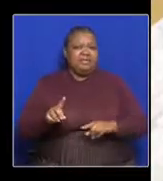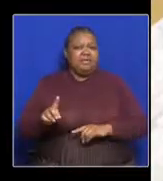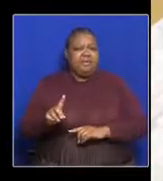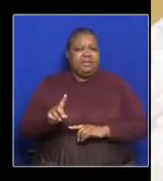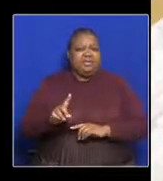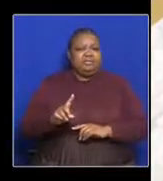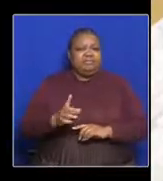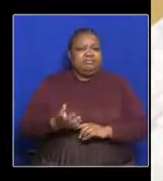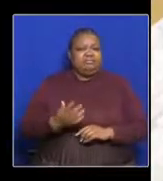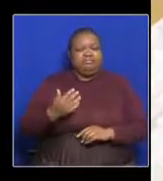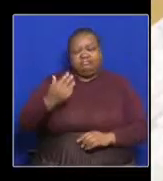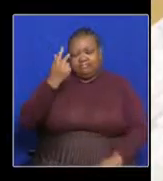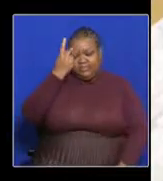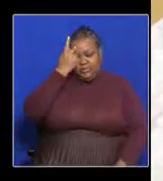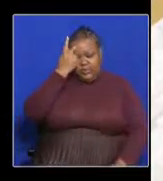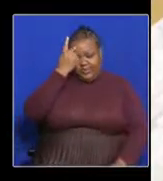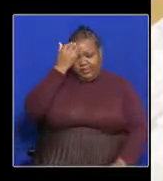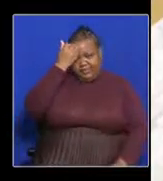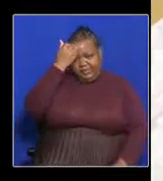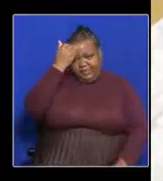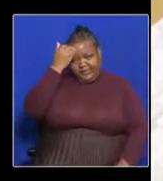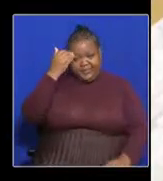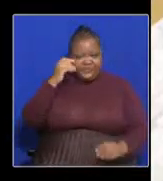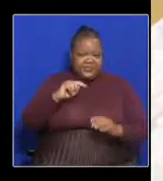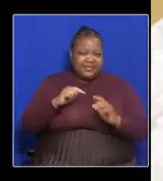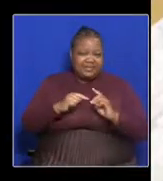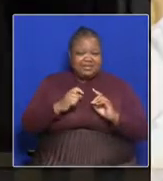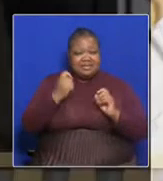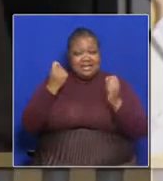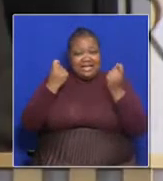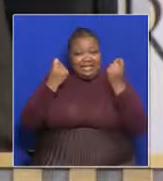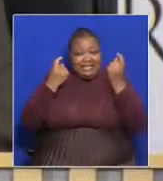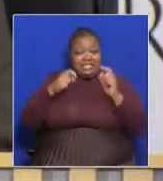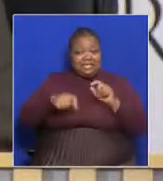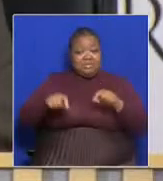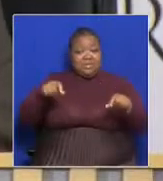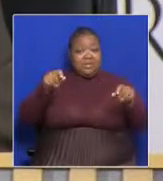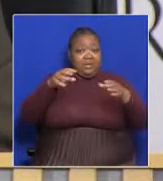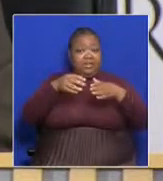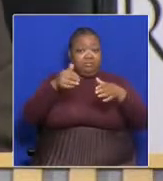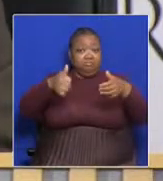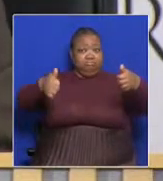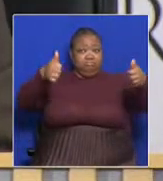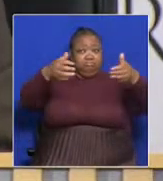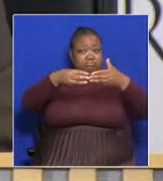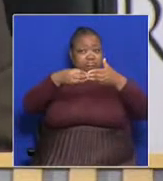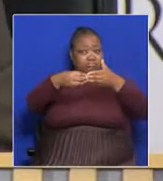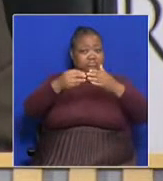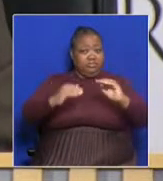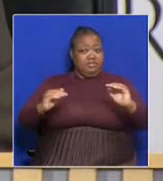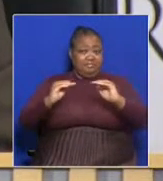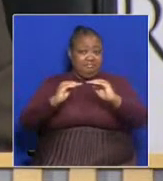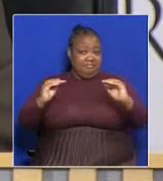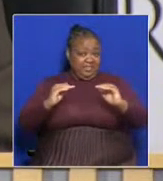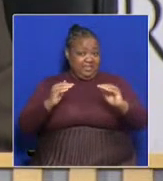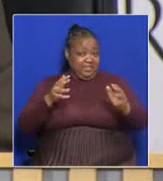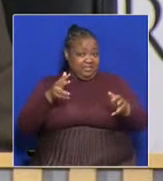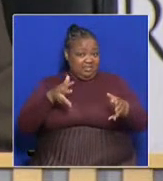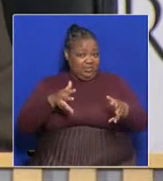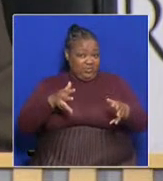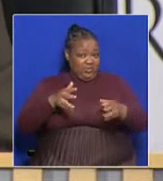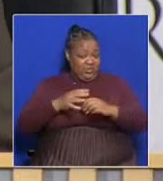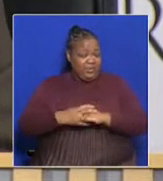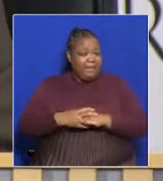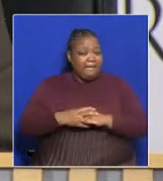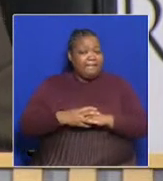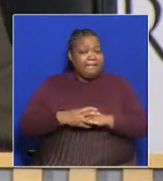knowledge and understanding by those who lead. Would it be fair to attribute that understanding to them, that they know this